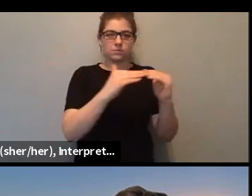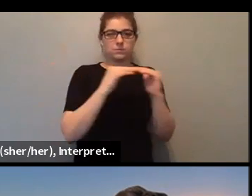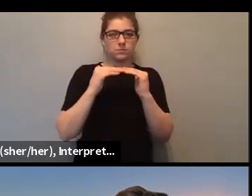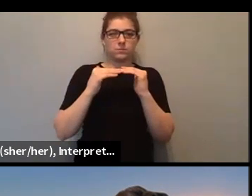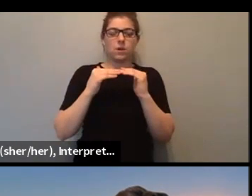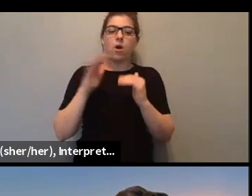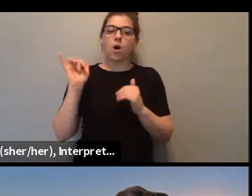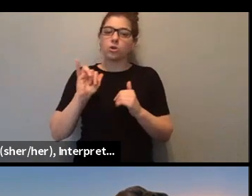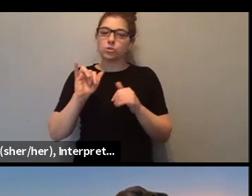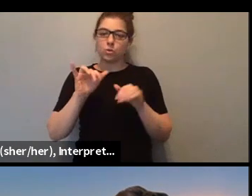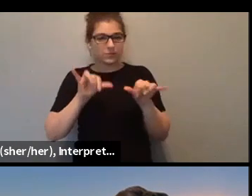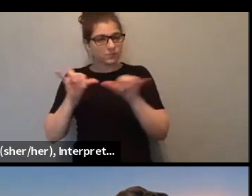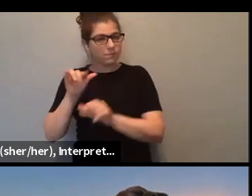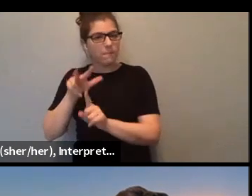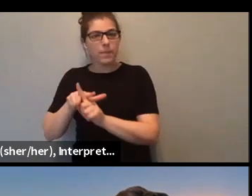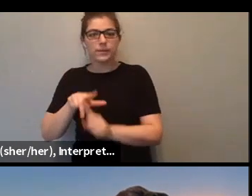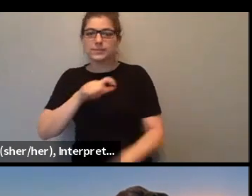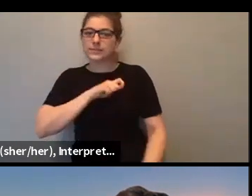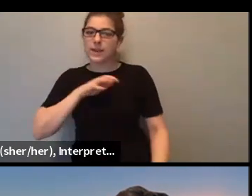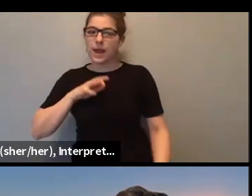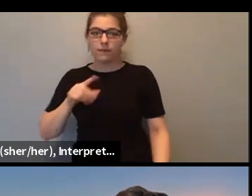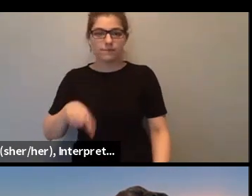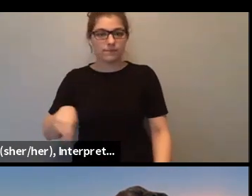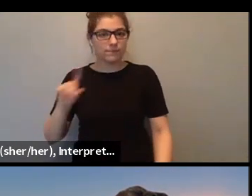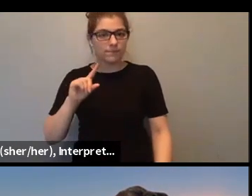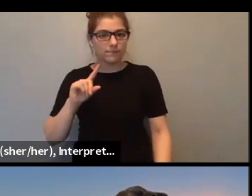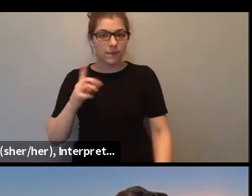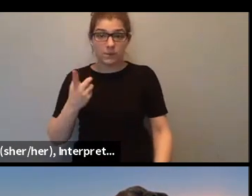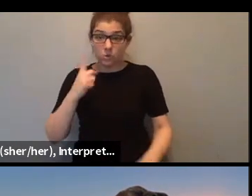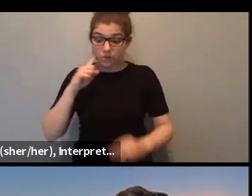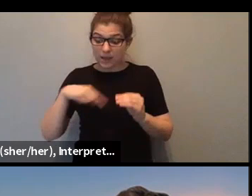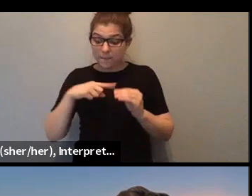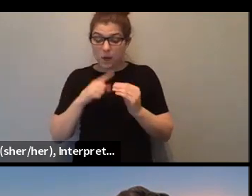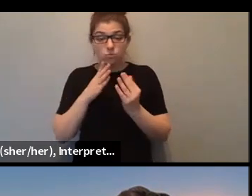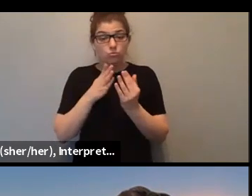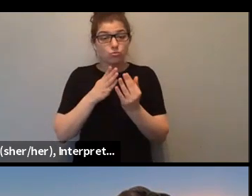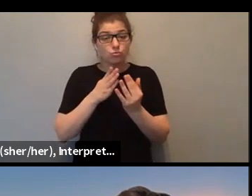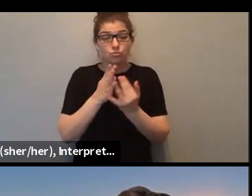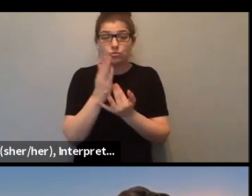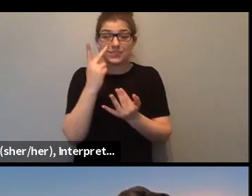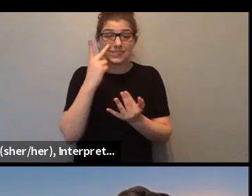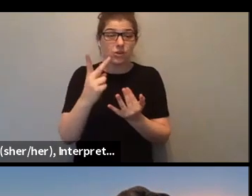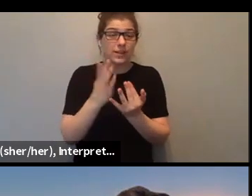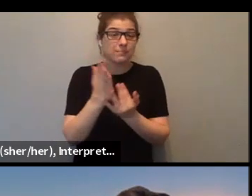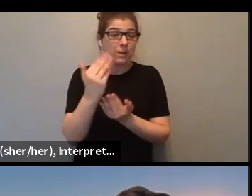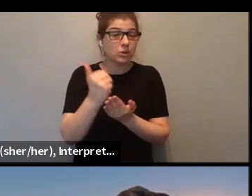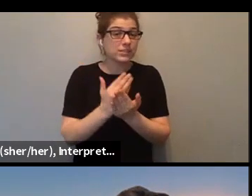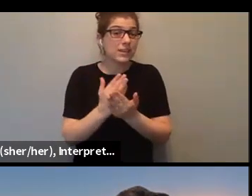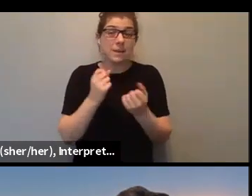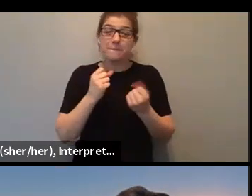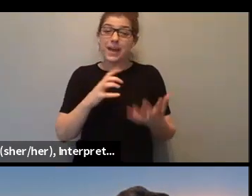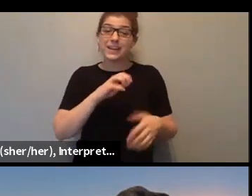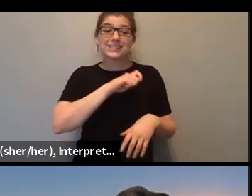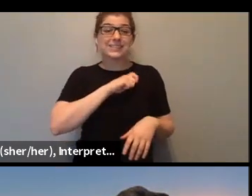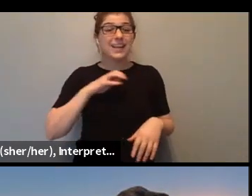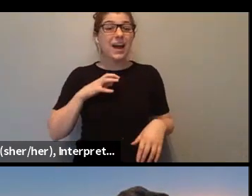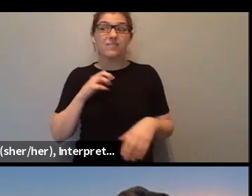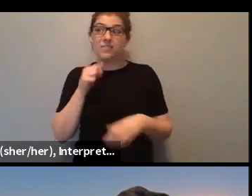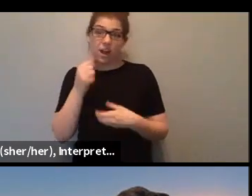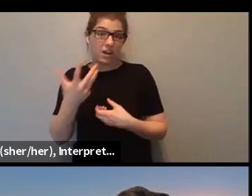staff members. And when we think about transparency, I think a lot of staff members aren't included in